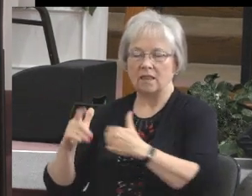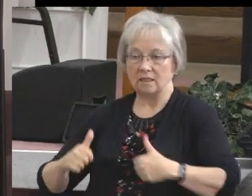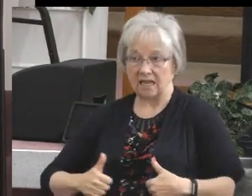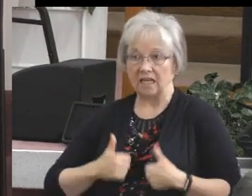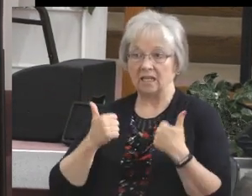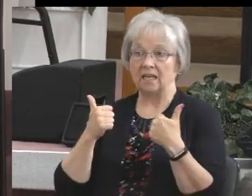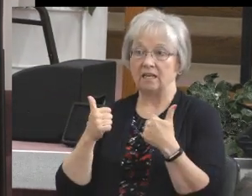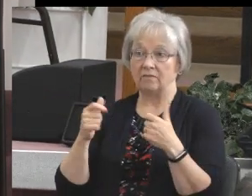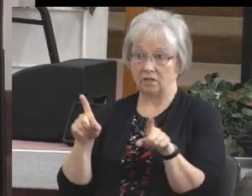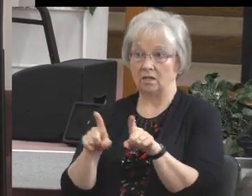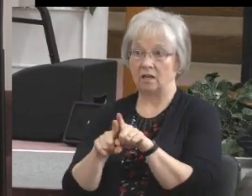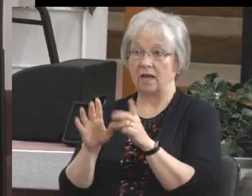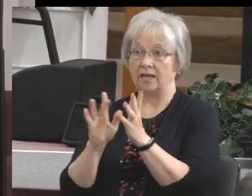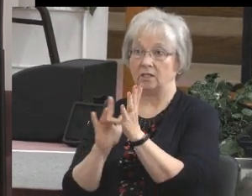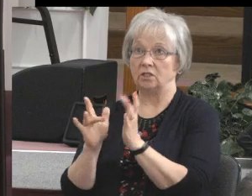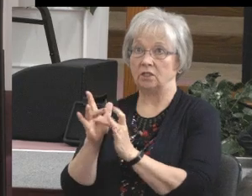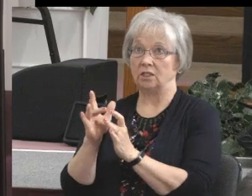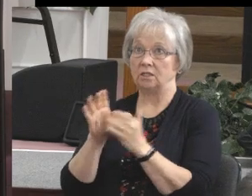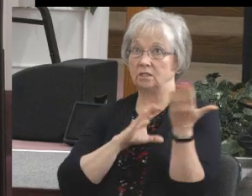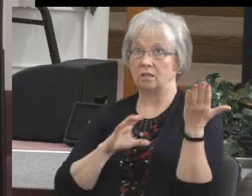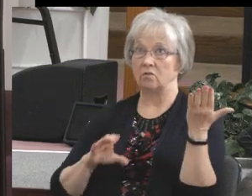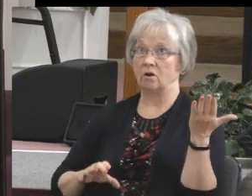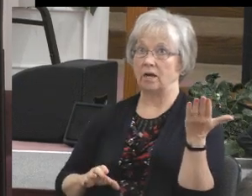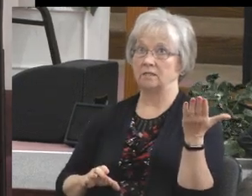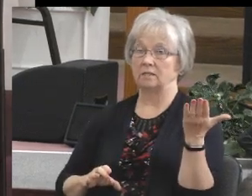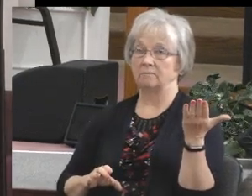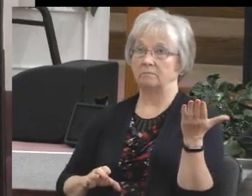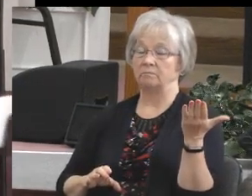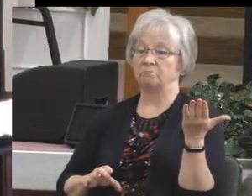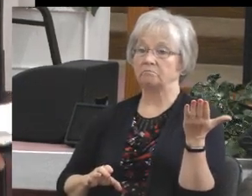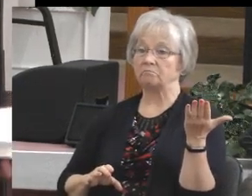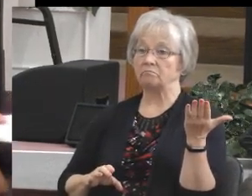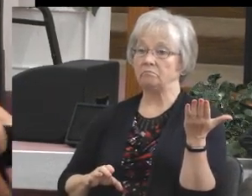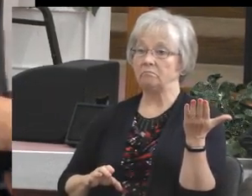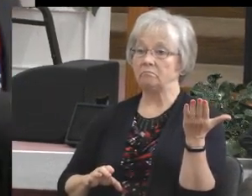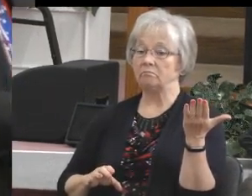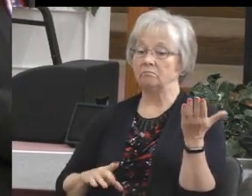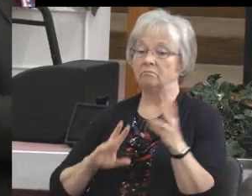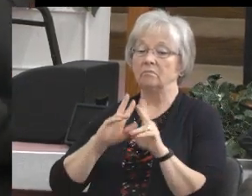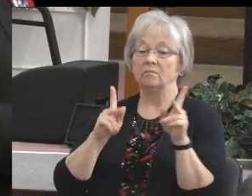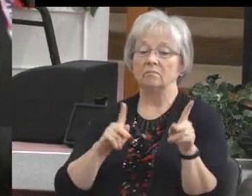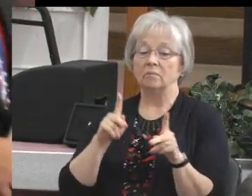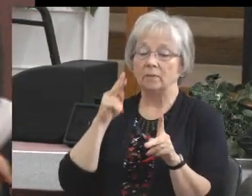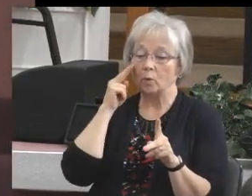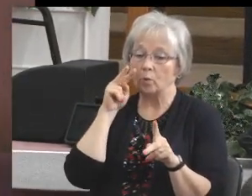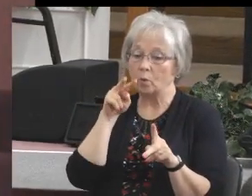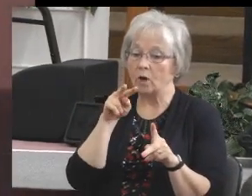the Christ. You see, as people were watching this group,